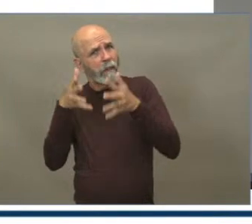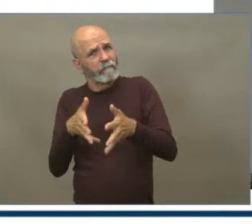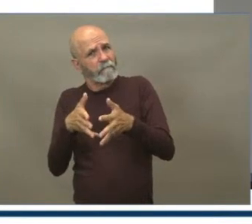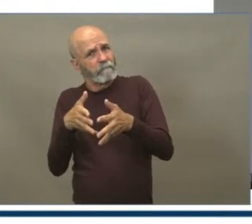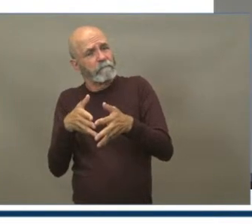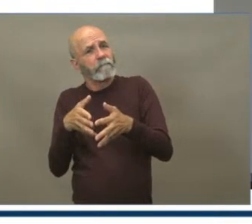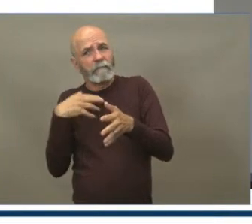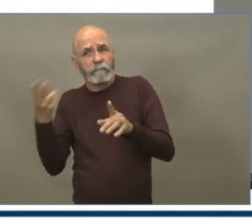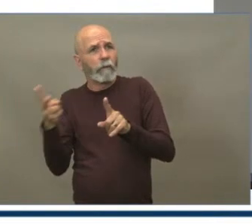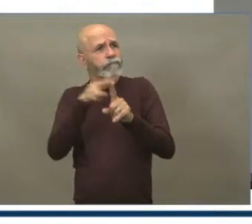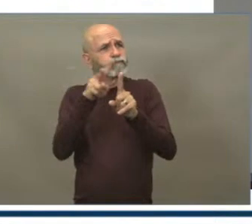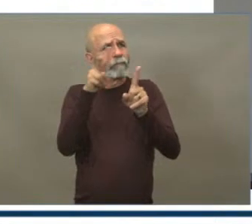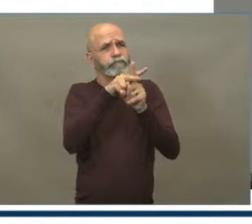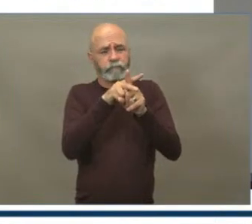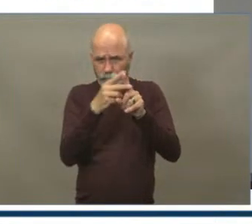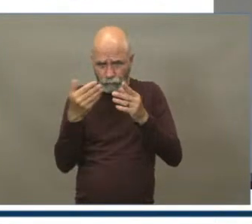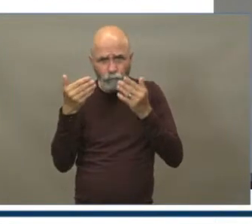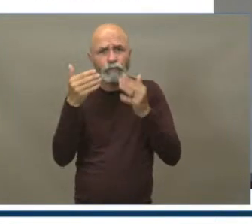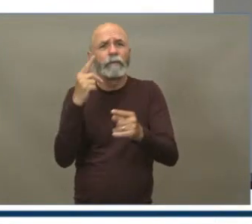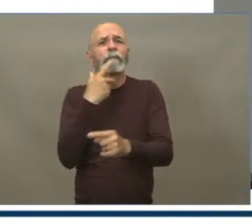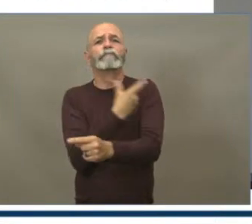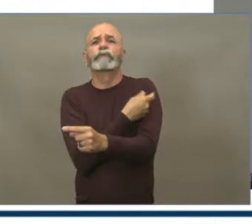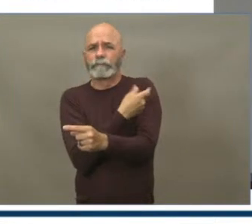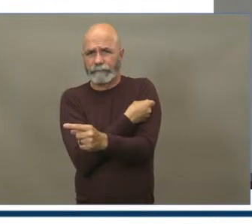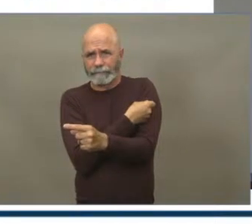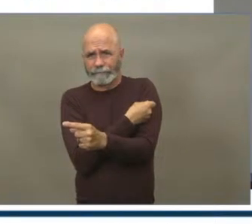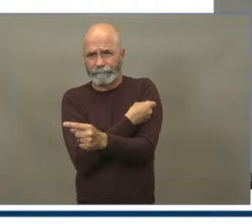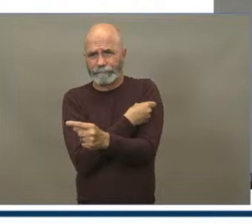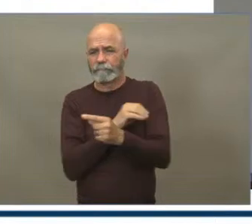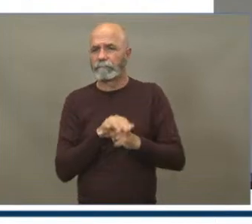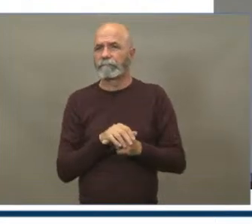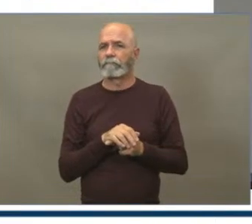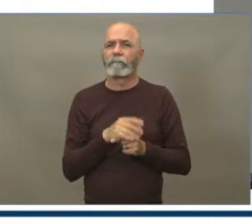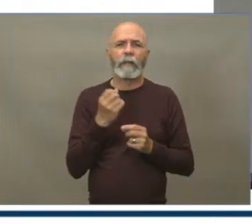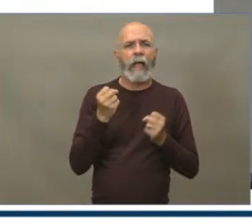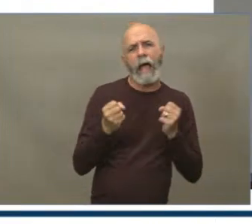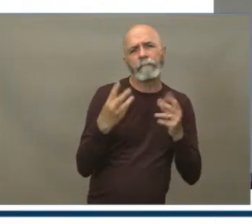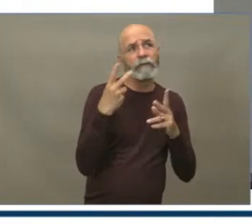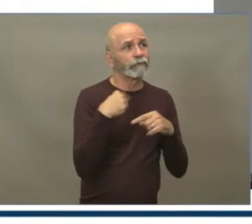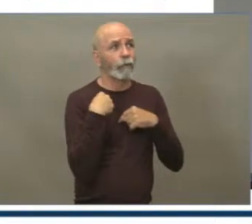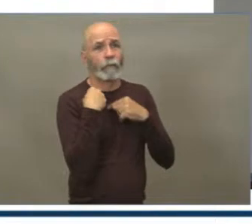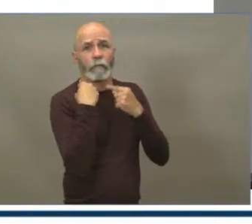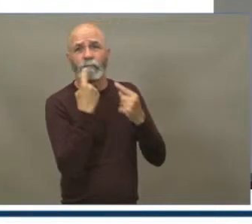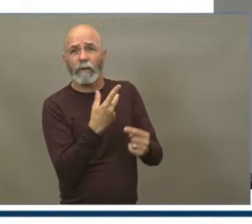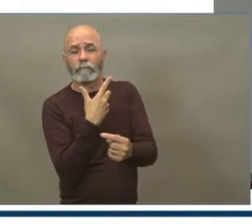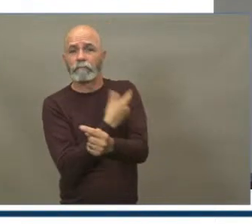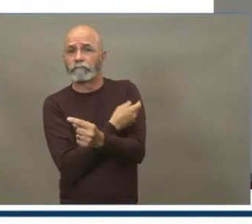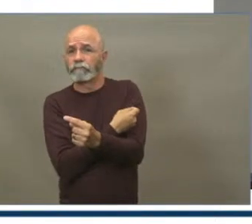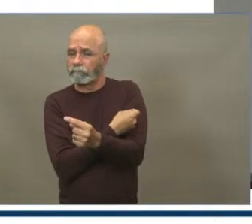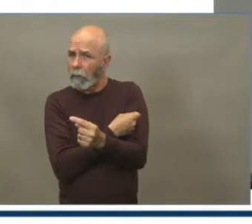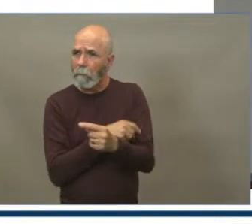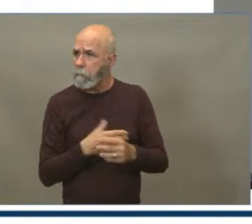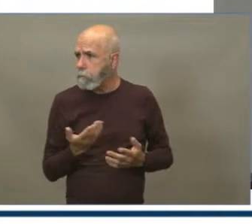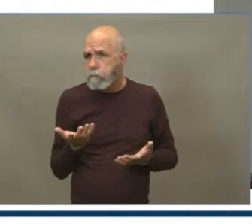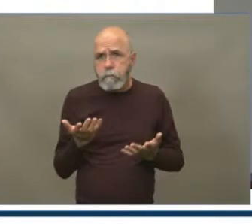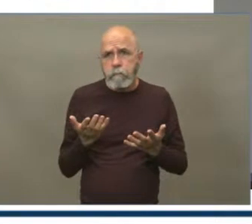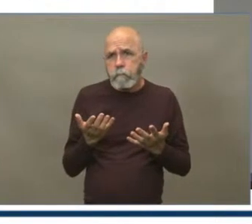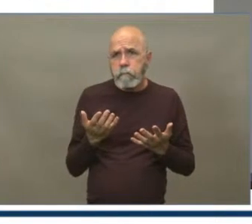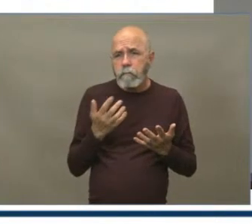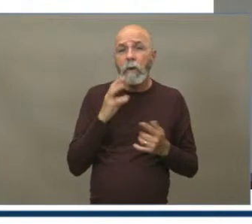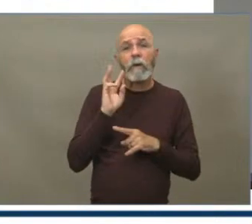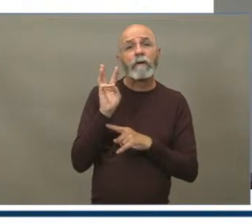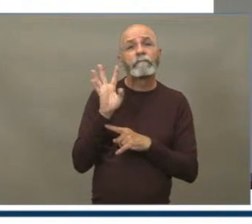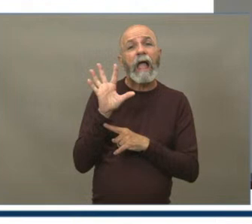a reliable number of what the vaccine uptake is for those age cohorts. We're starting 65 and above. We're